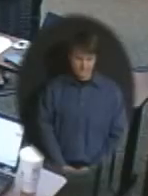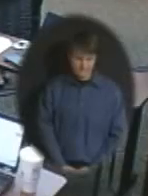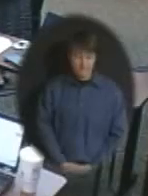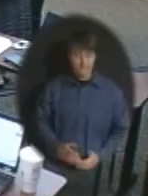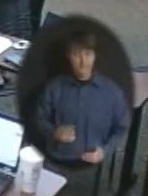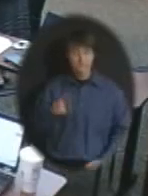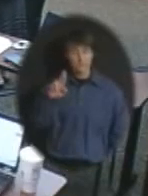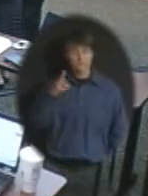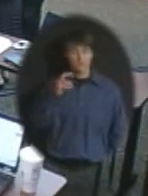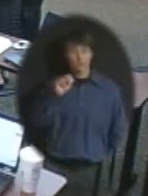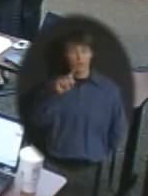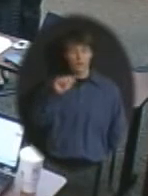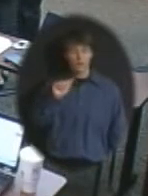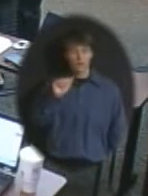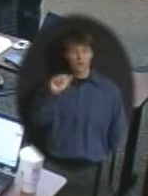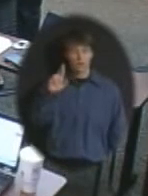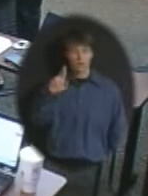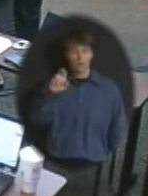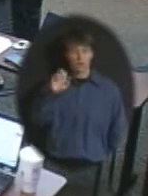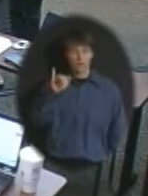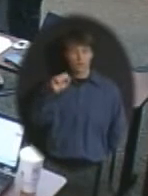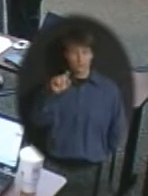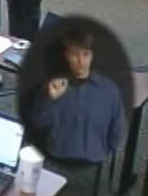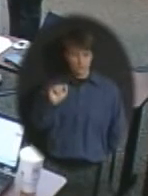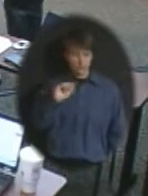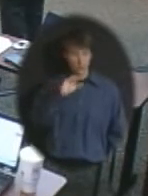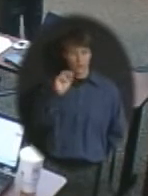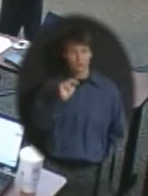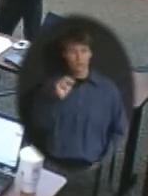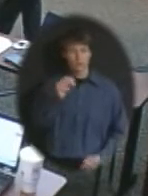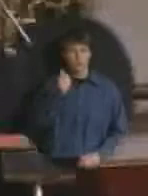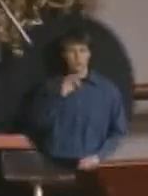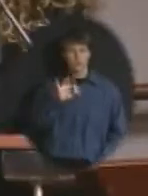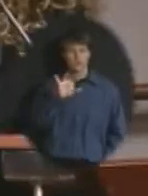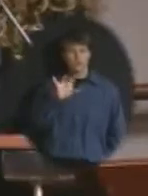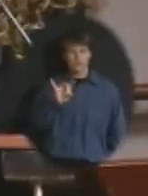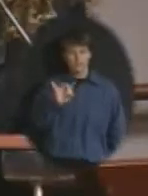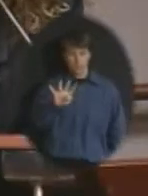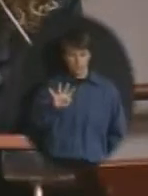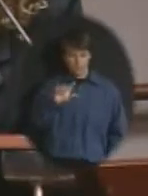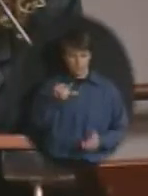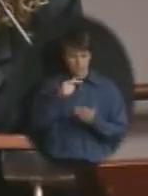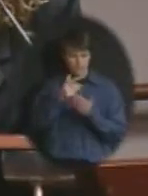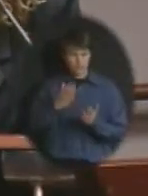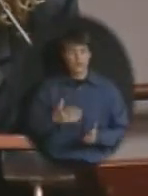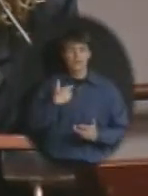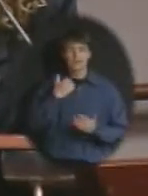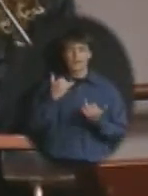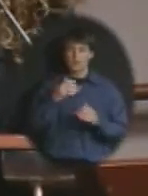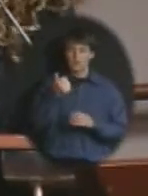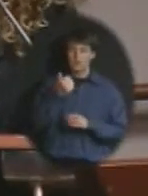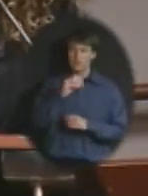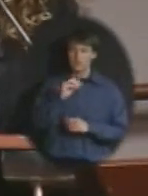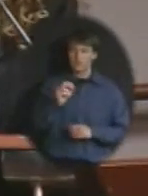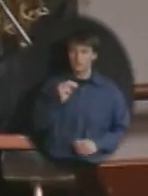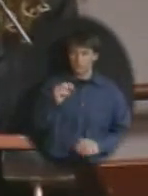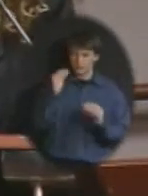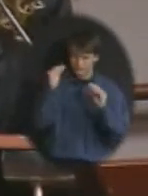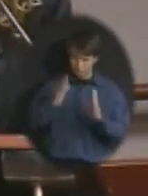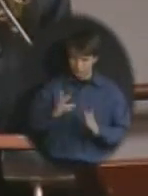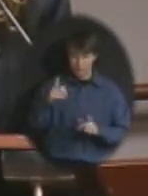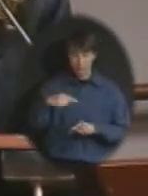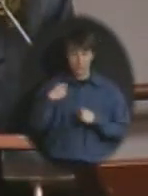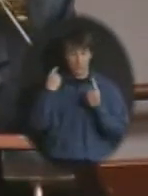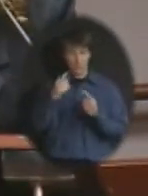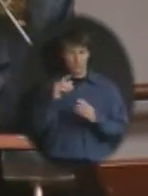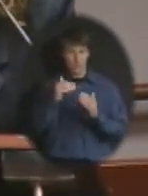Next, we recognize Rhonda Rice, an Olathe North 1984 graduate and now an Olathe North teacher. For more than 2 decades, Rhonda has shared